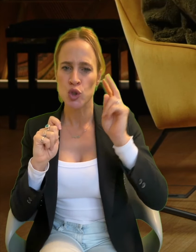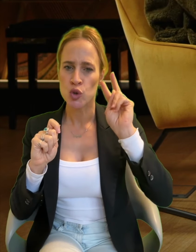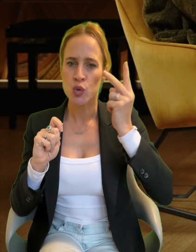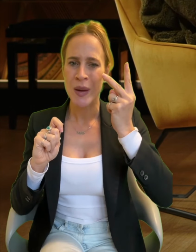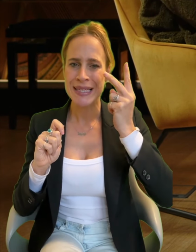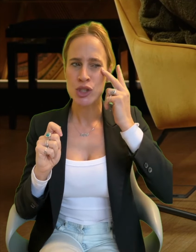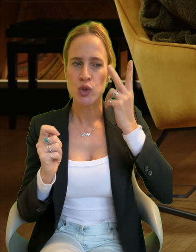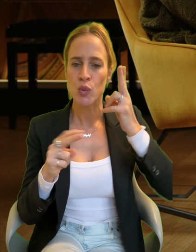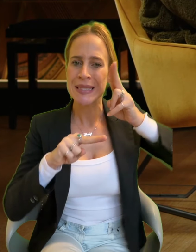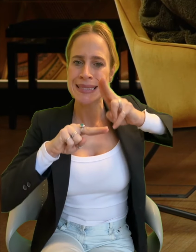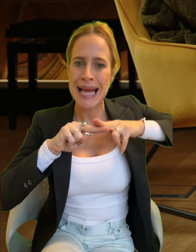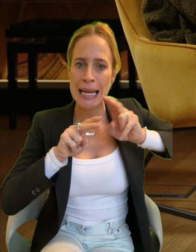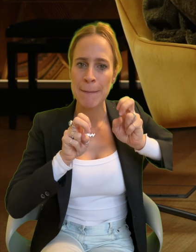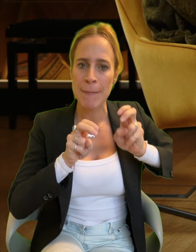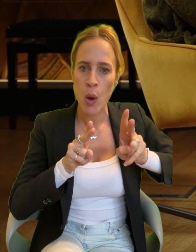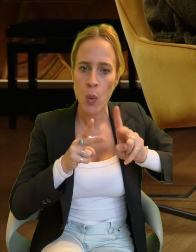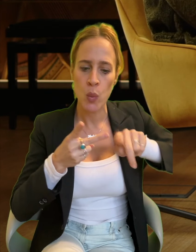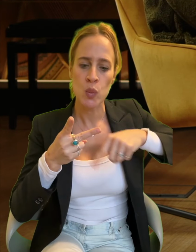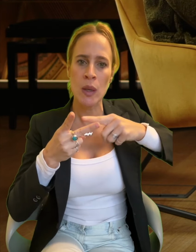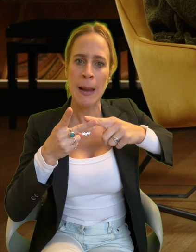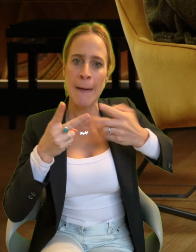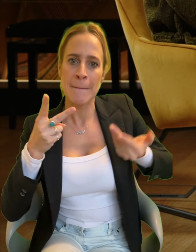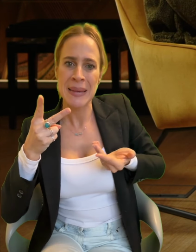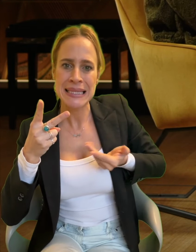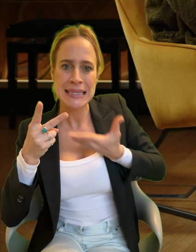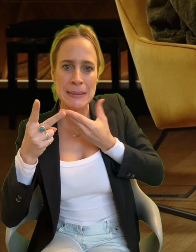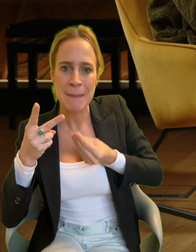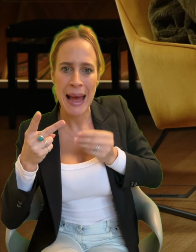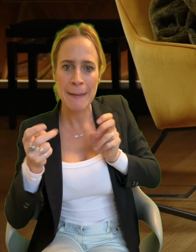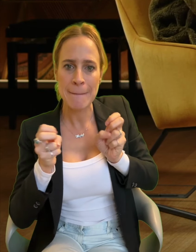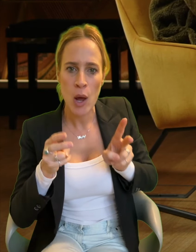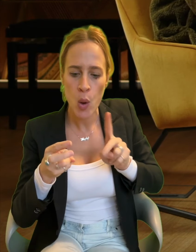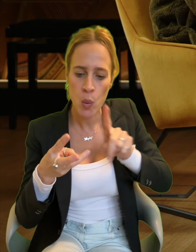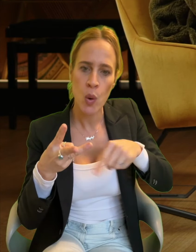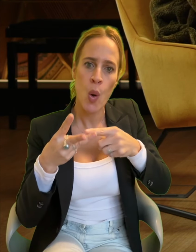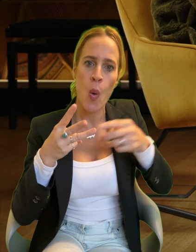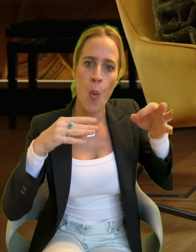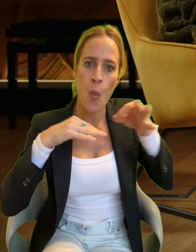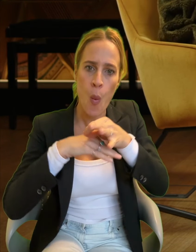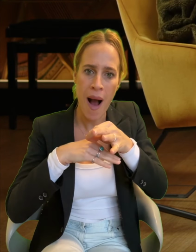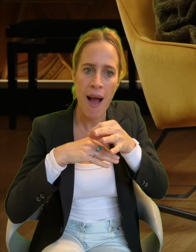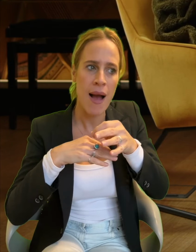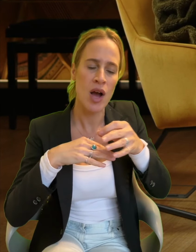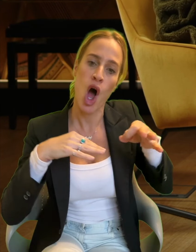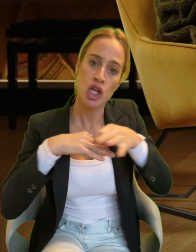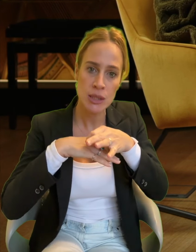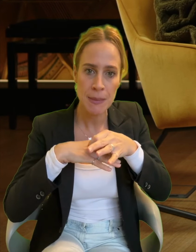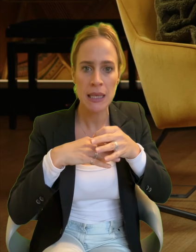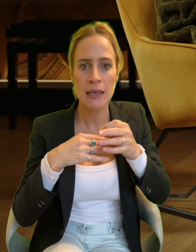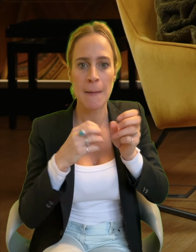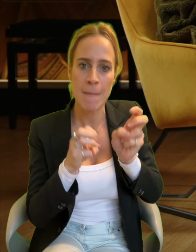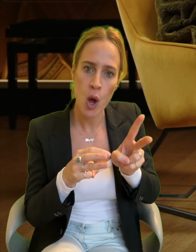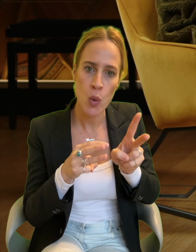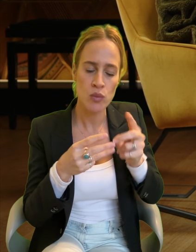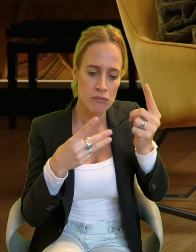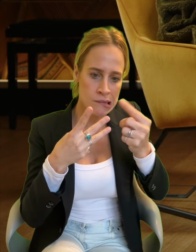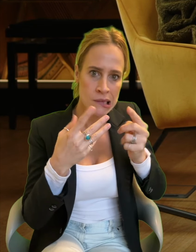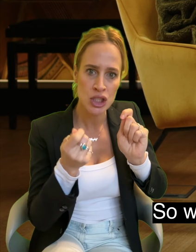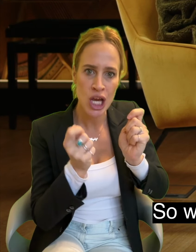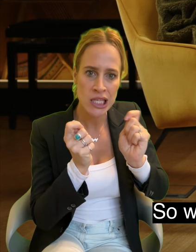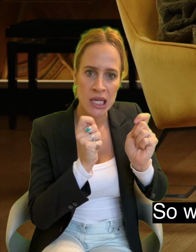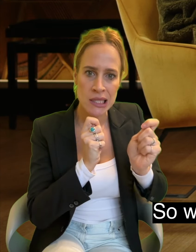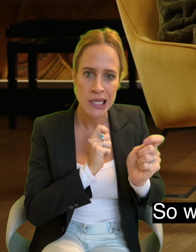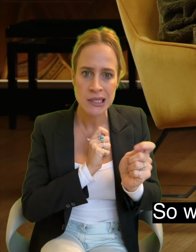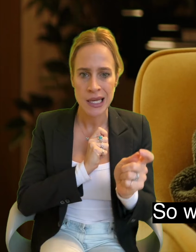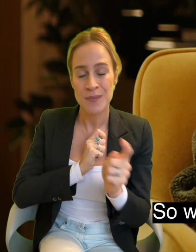to businessman mode to fight mode. Really? He said he wants to be, and I went, I get it. So what I have to do